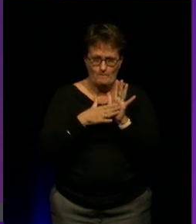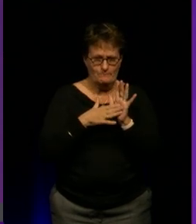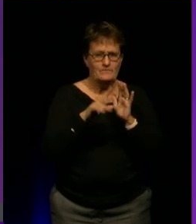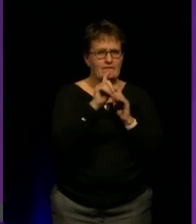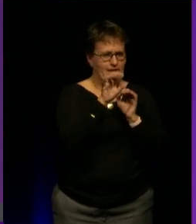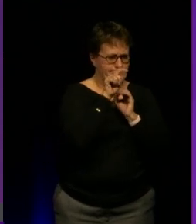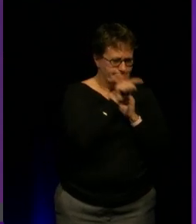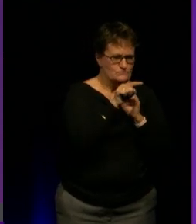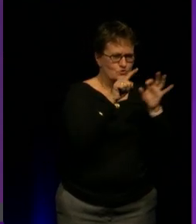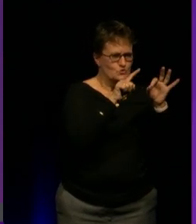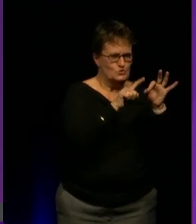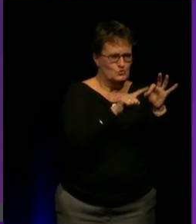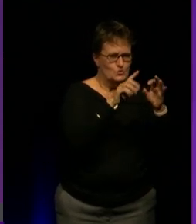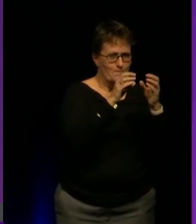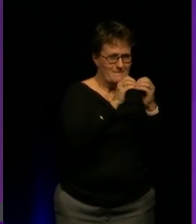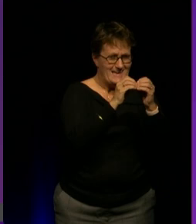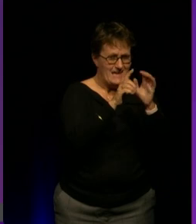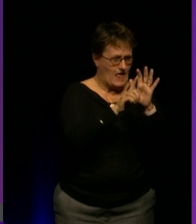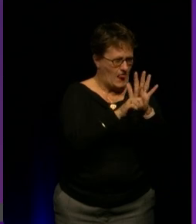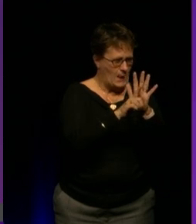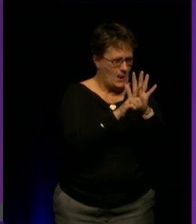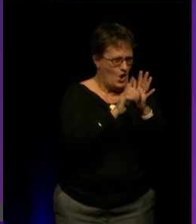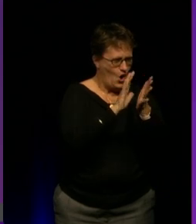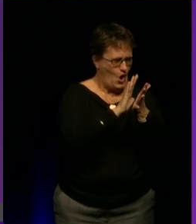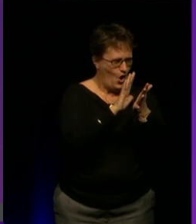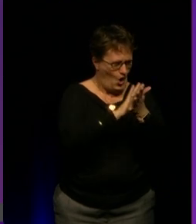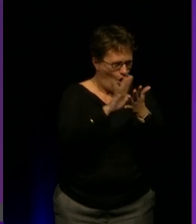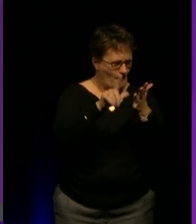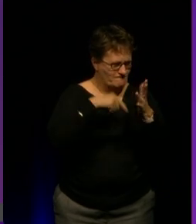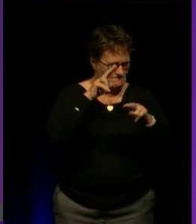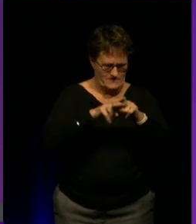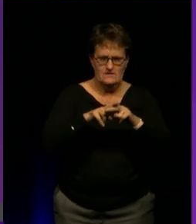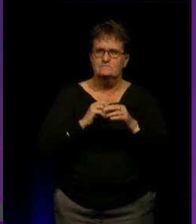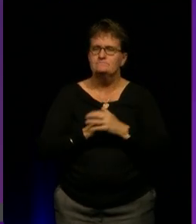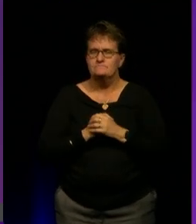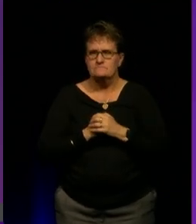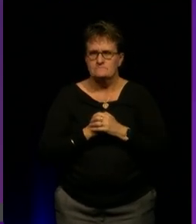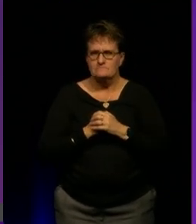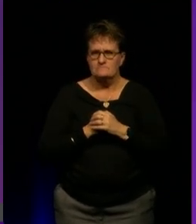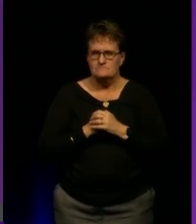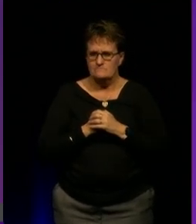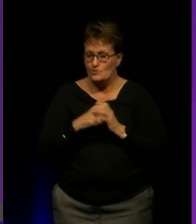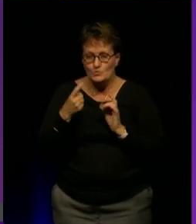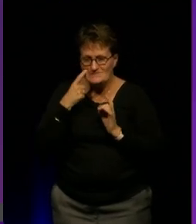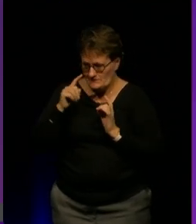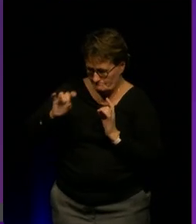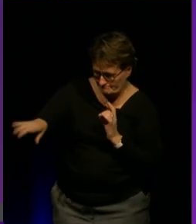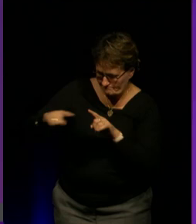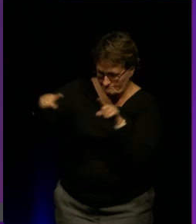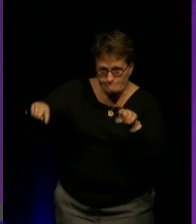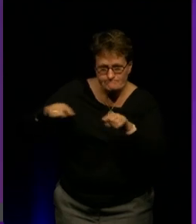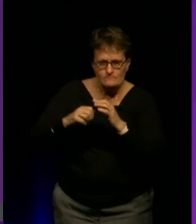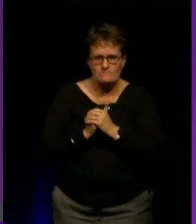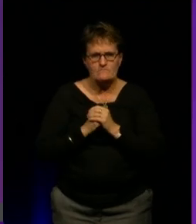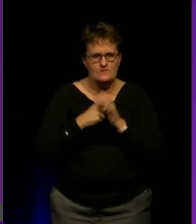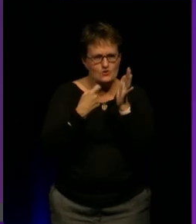QBLHOF, or simply scan the QR code that appears on the screen throughout the event. And Ray will do his best